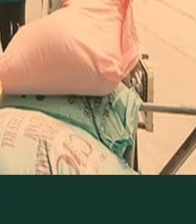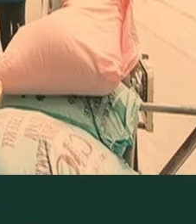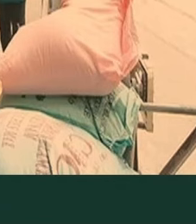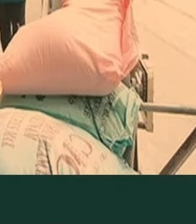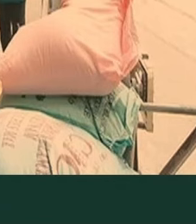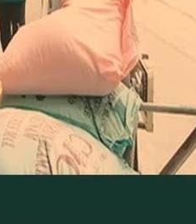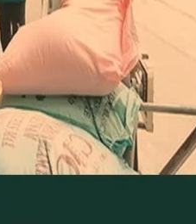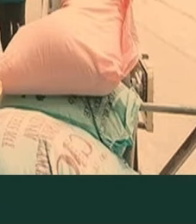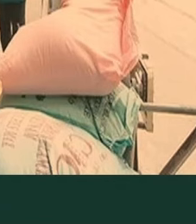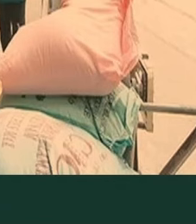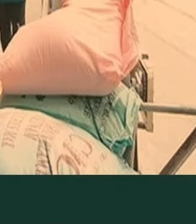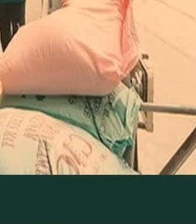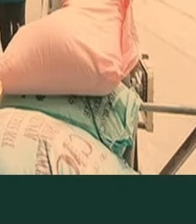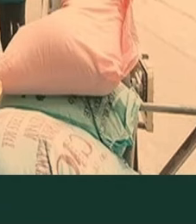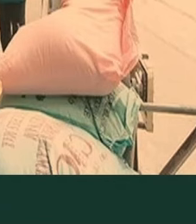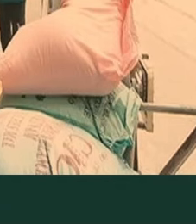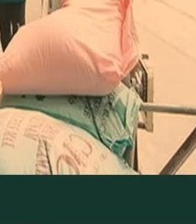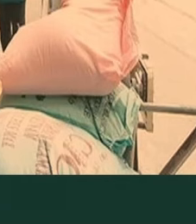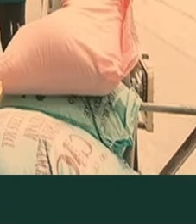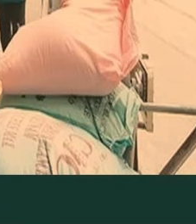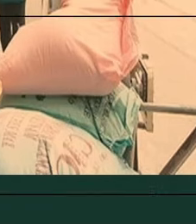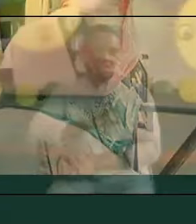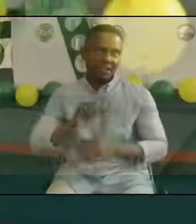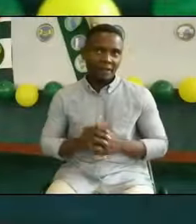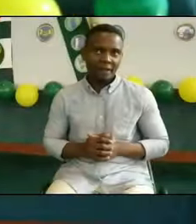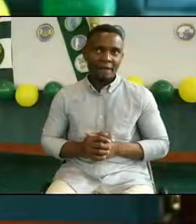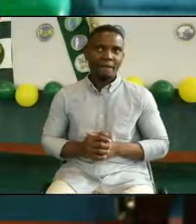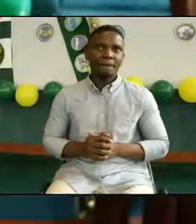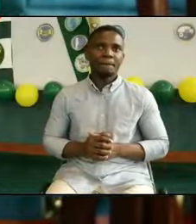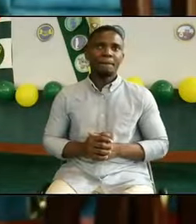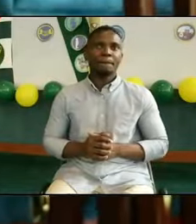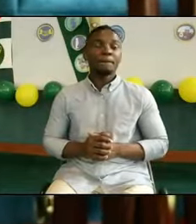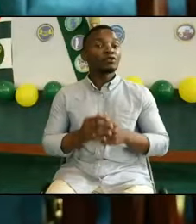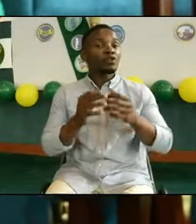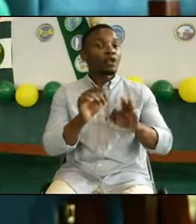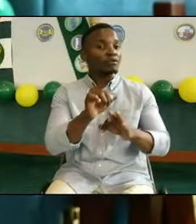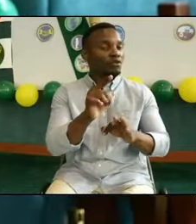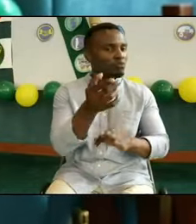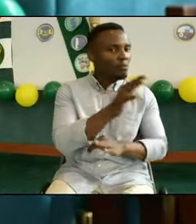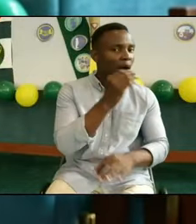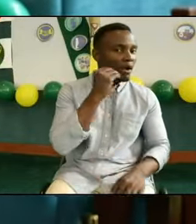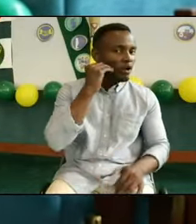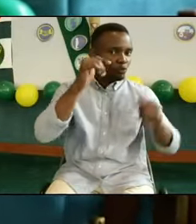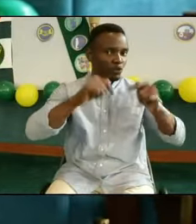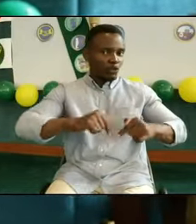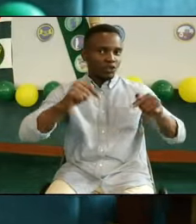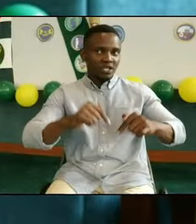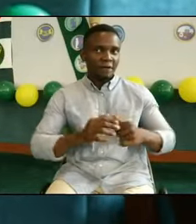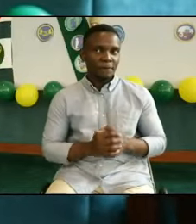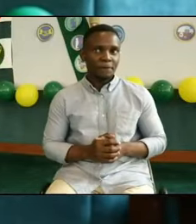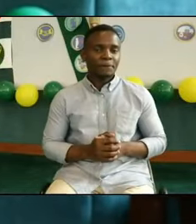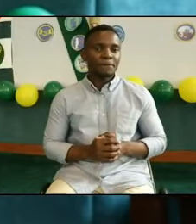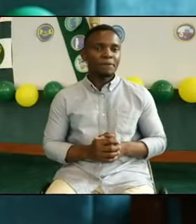his perseverance. Ladies and gentlemen, beloved in Christ, if you go back home today, and